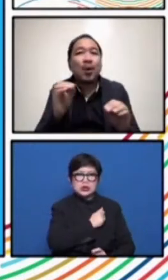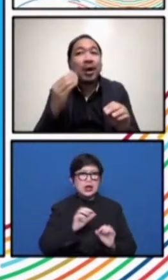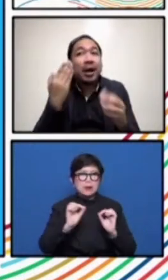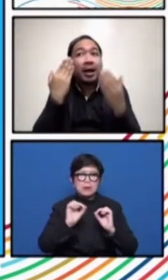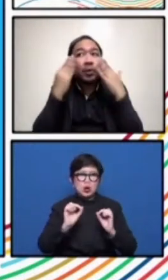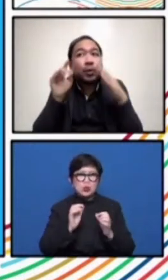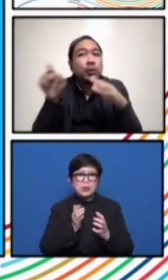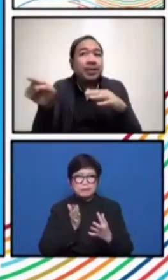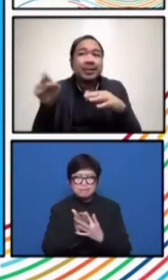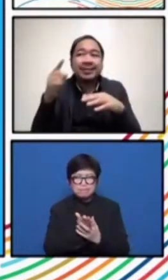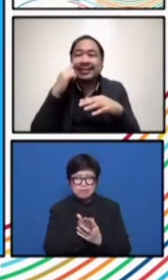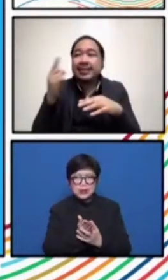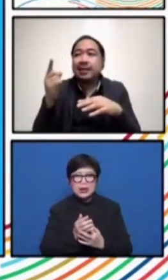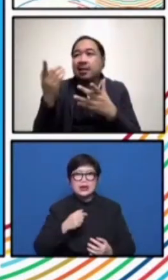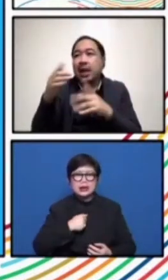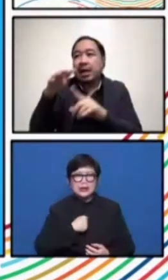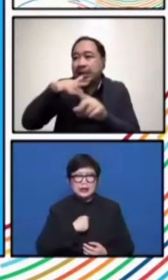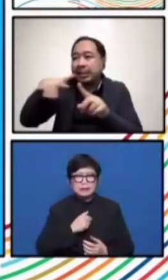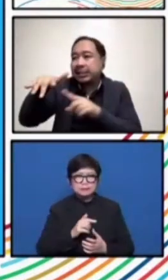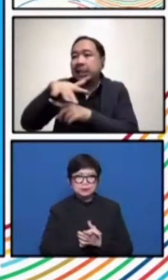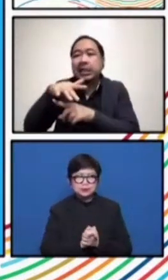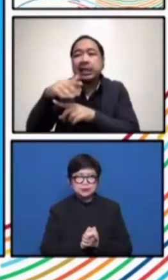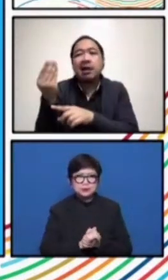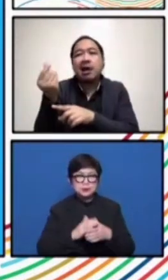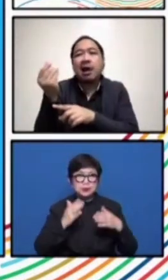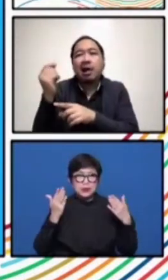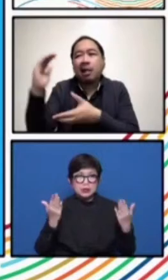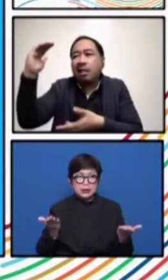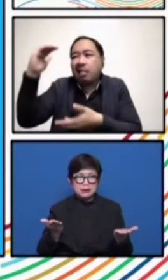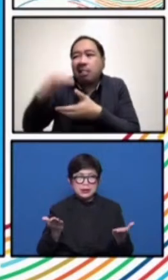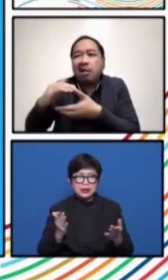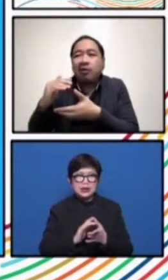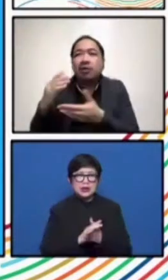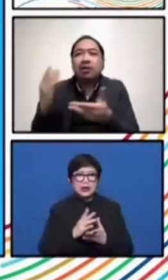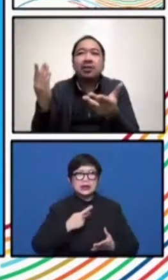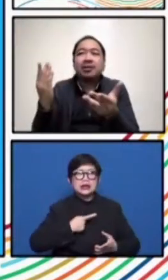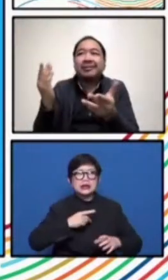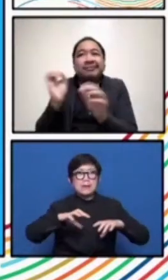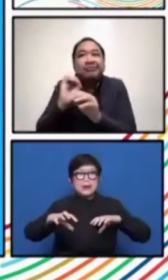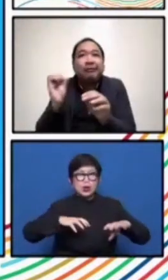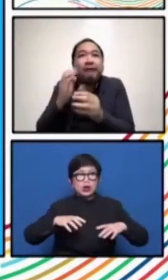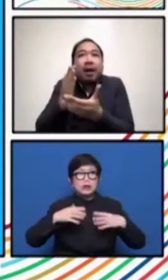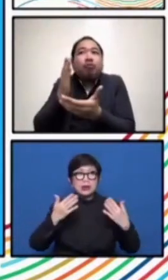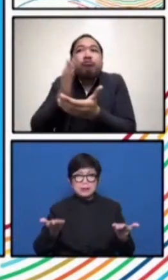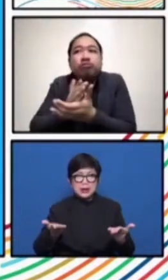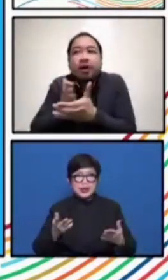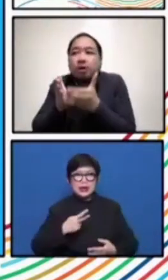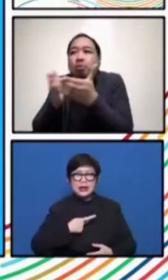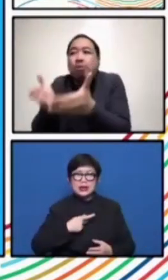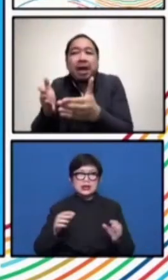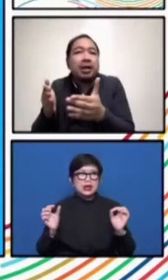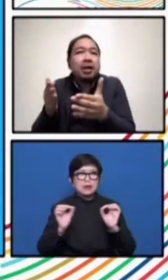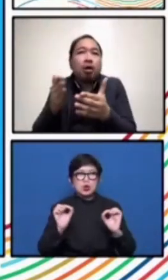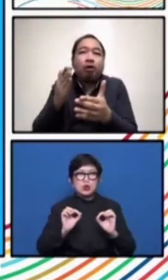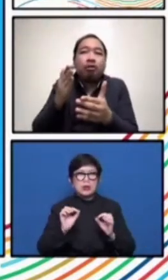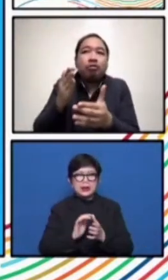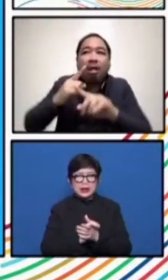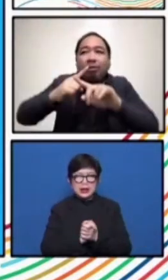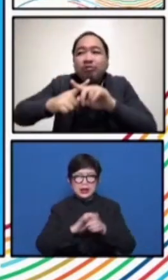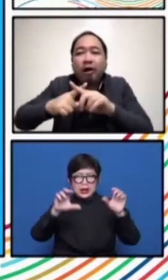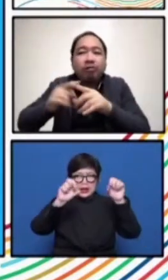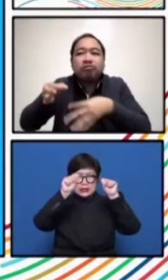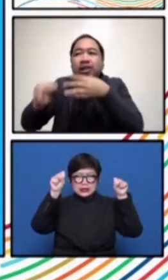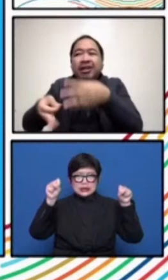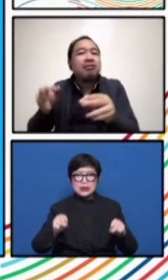income settings how to do that there is there is no recipe for it um and it's required for instance greater